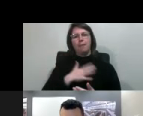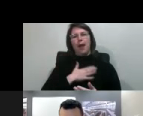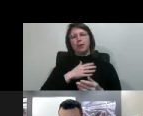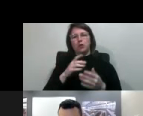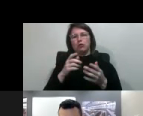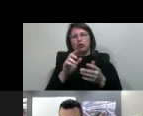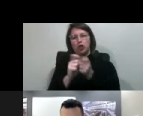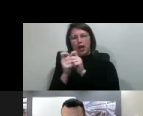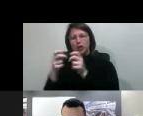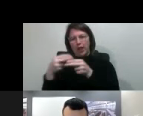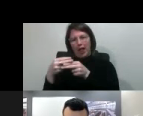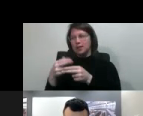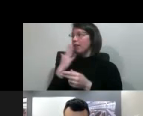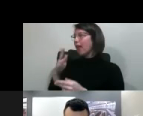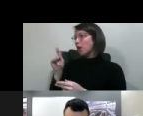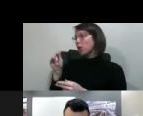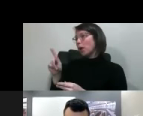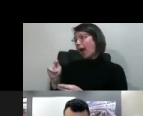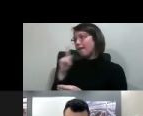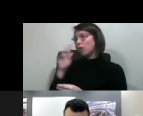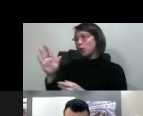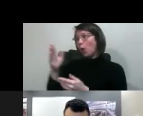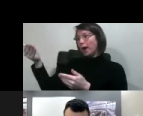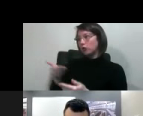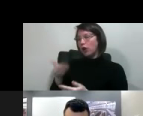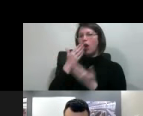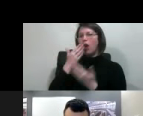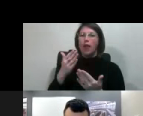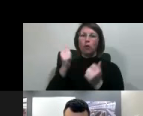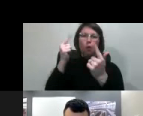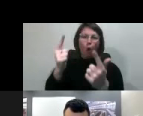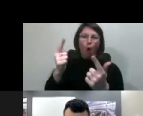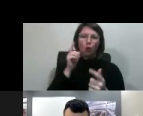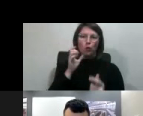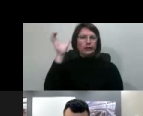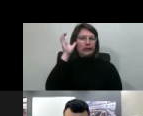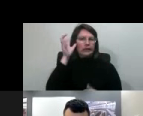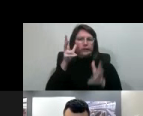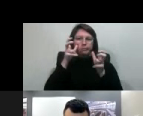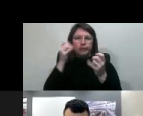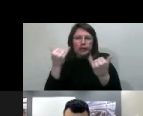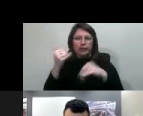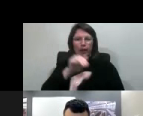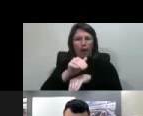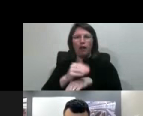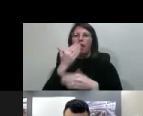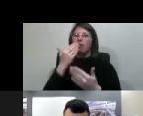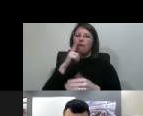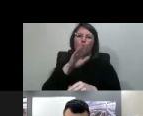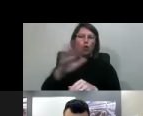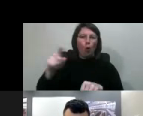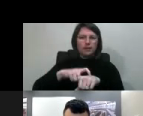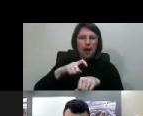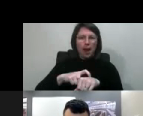And thank you for that introduction. And thank you to everyone who's out there listening and joining us tonight for taking your time to talk about our